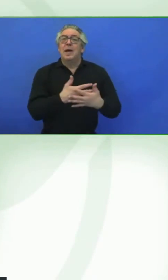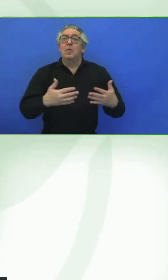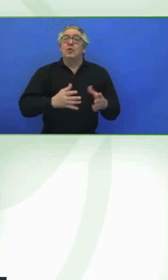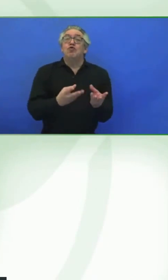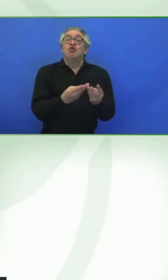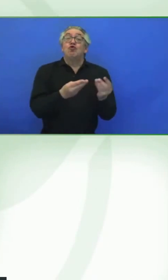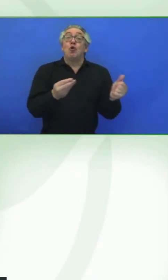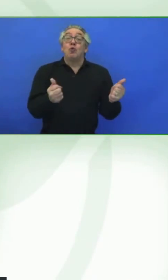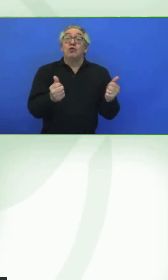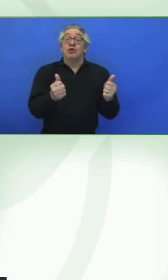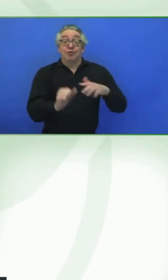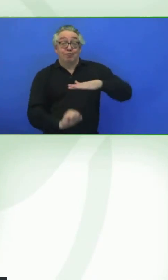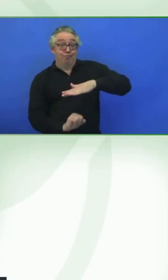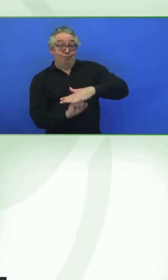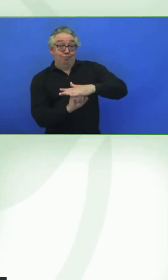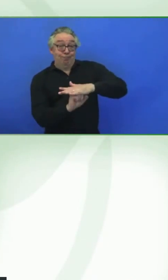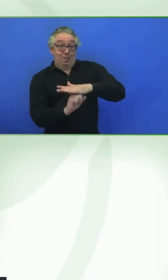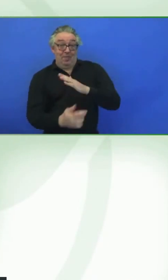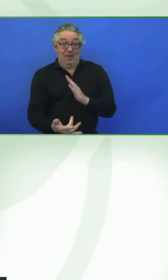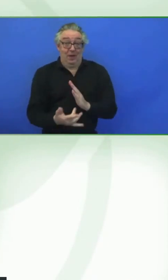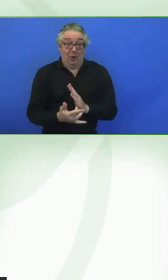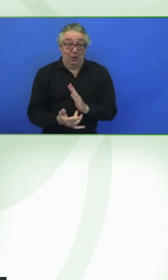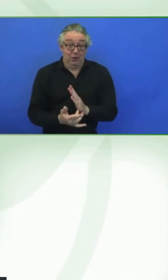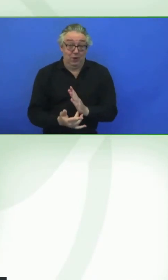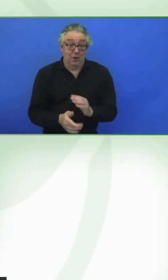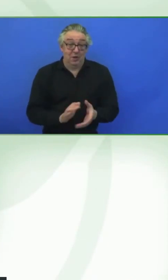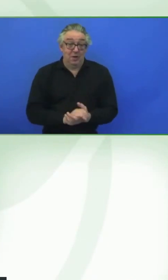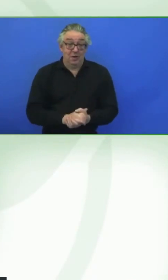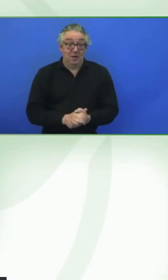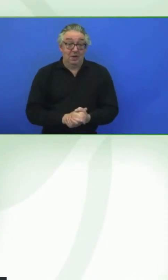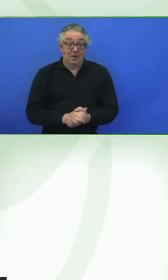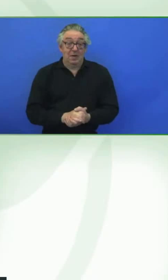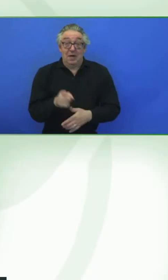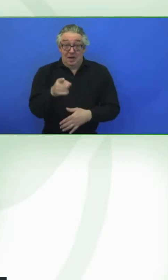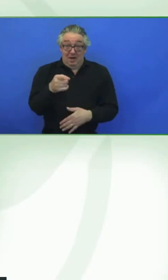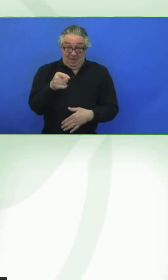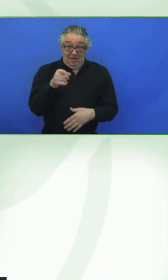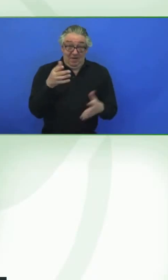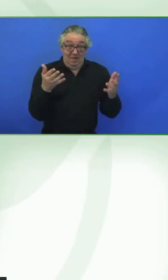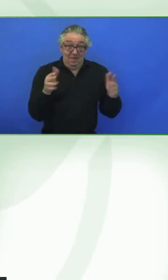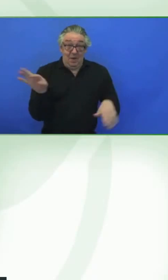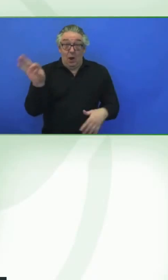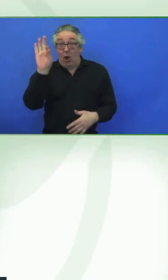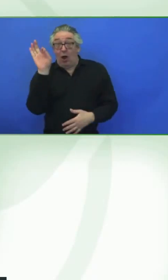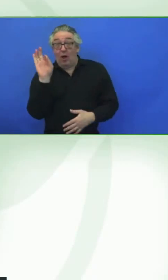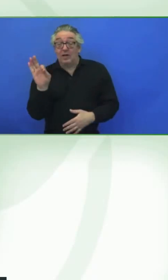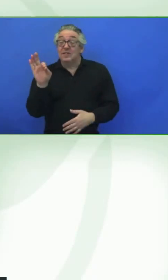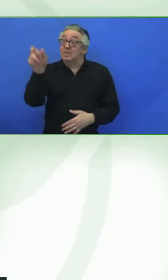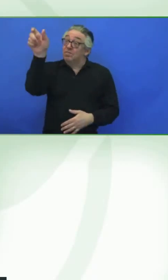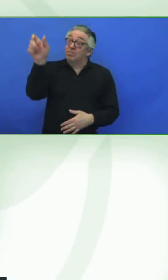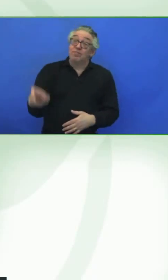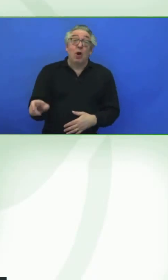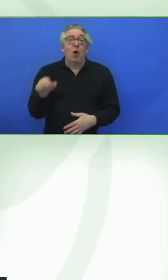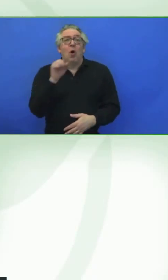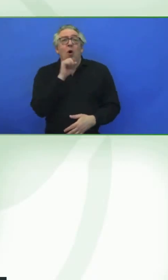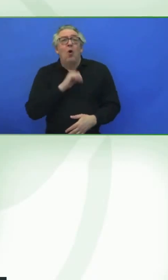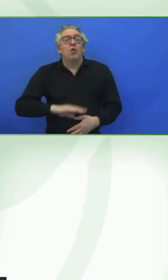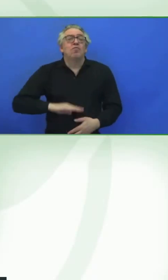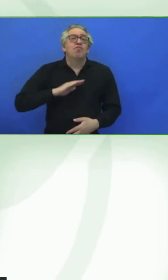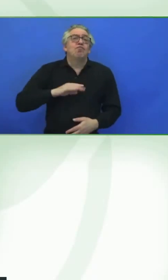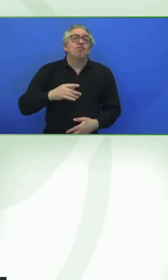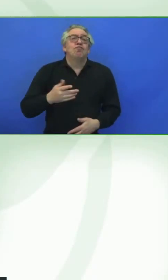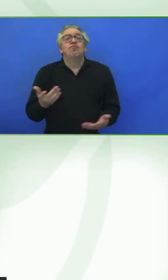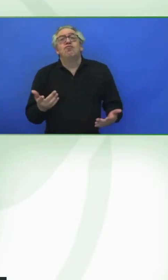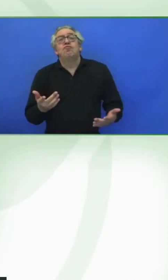Have you ever asked an 18-year-old where he or she gets his